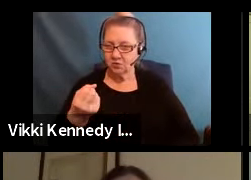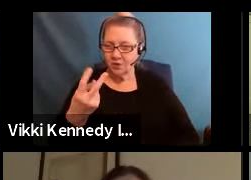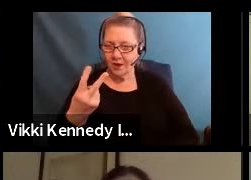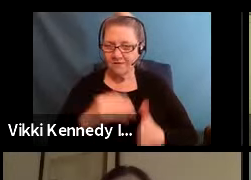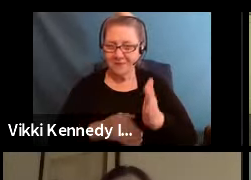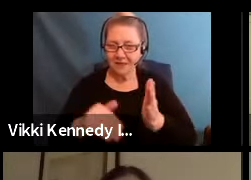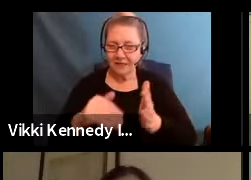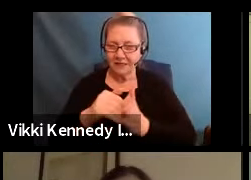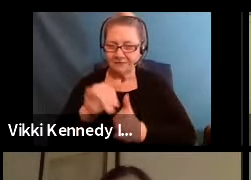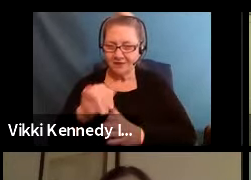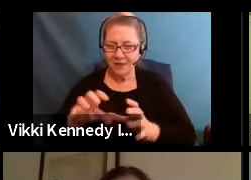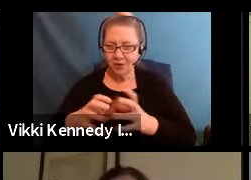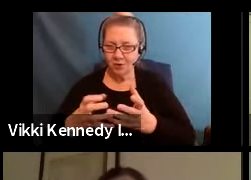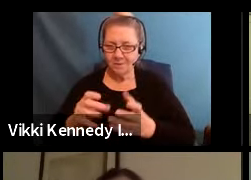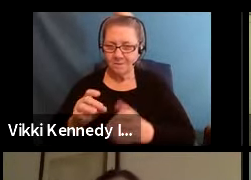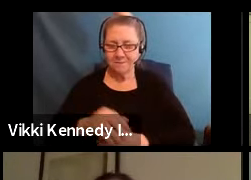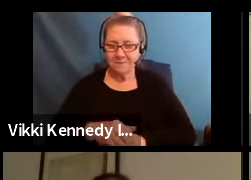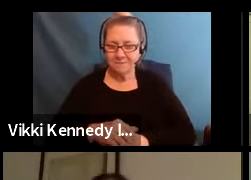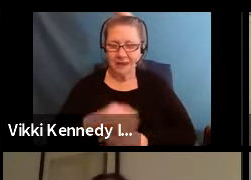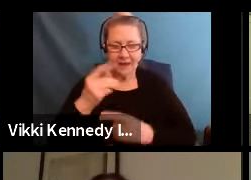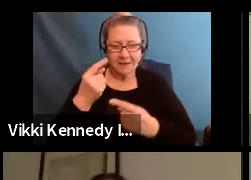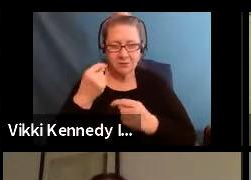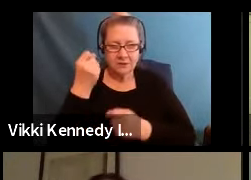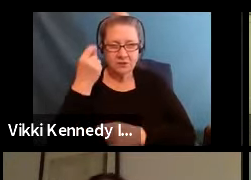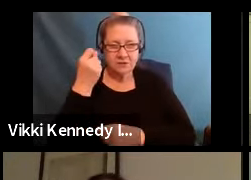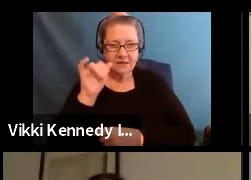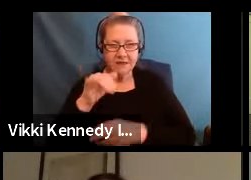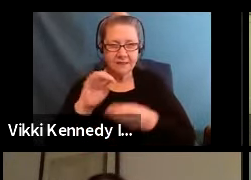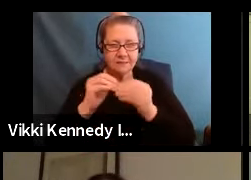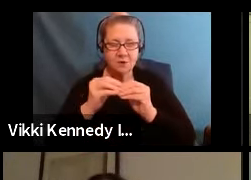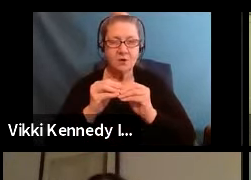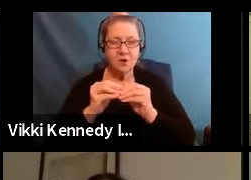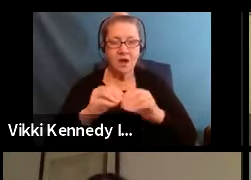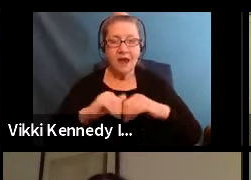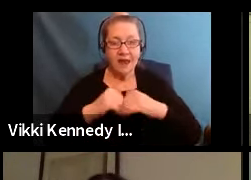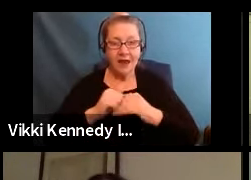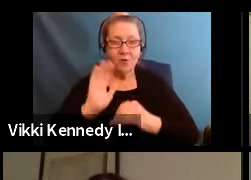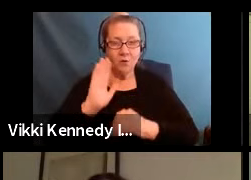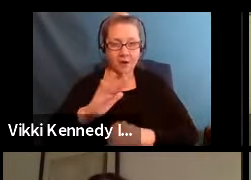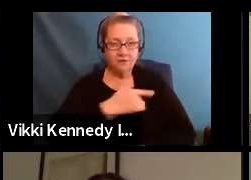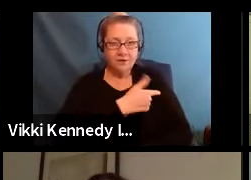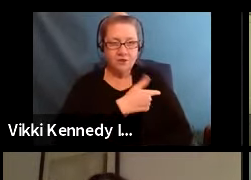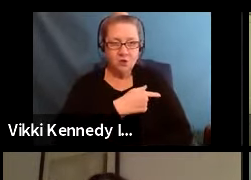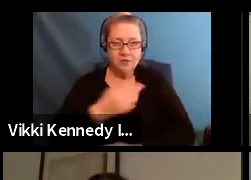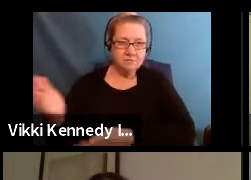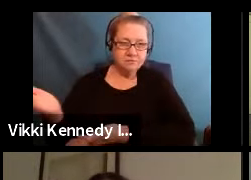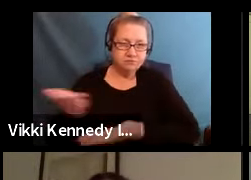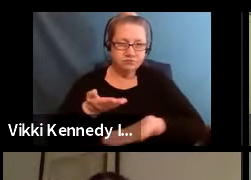Am I right? I'm trying to get the number right. And then how are those doses going to come in? And then if you're